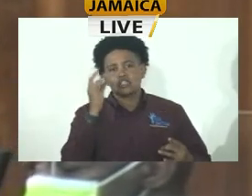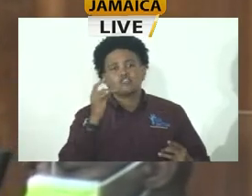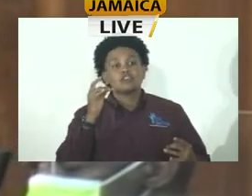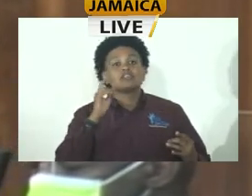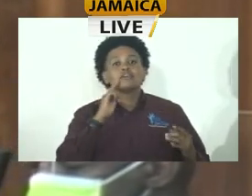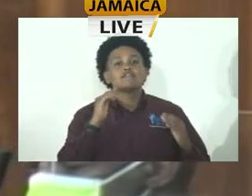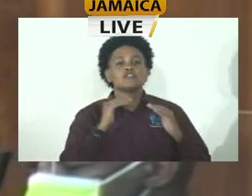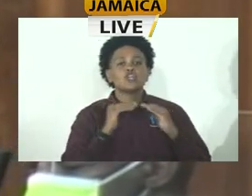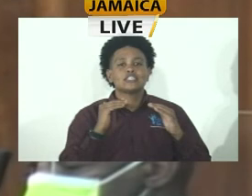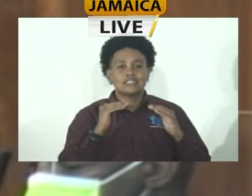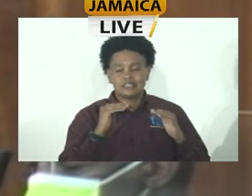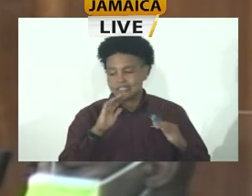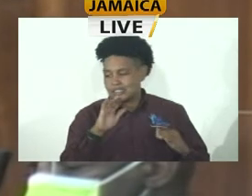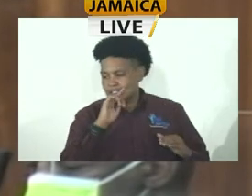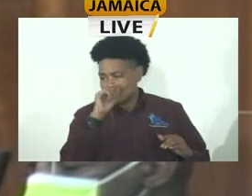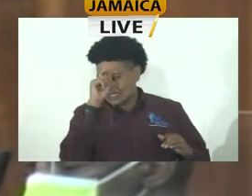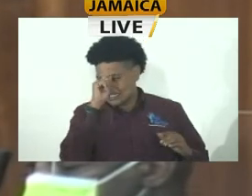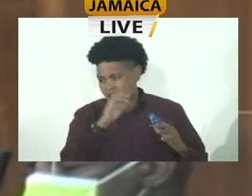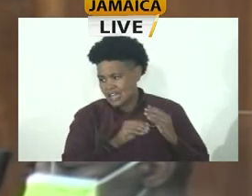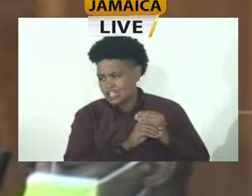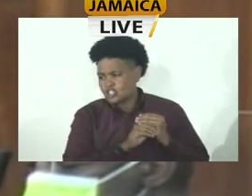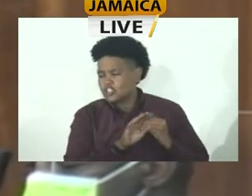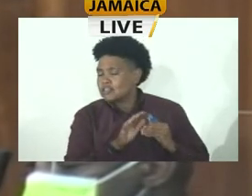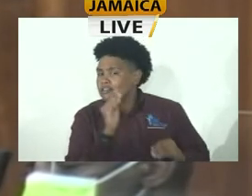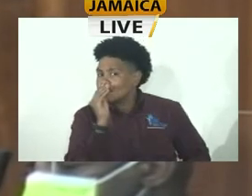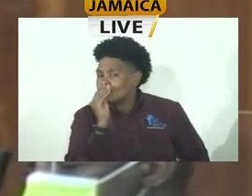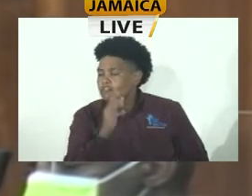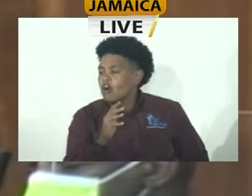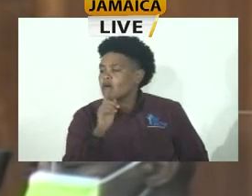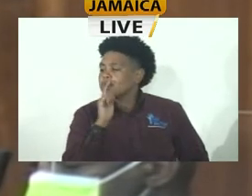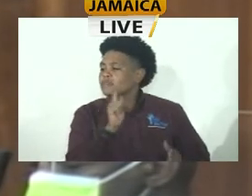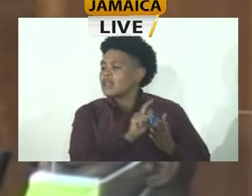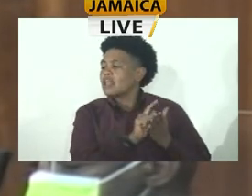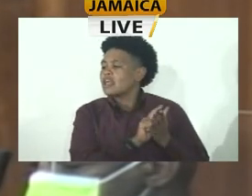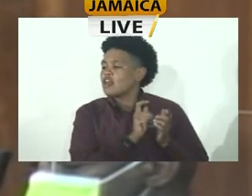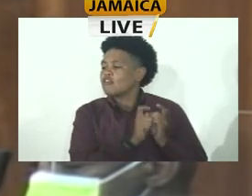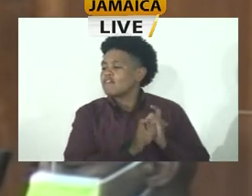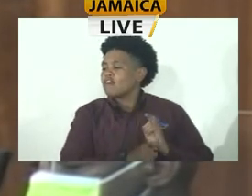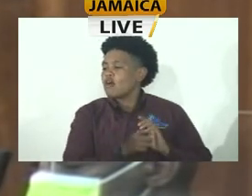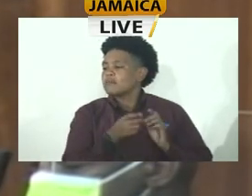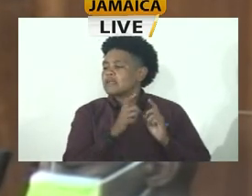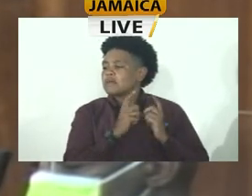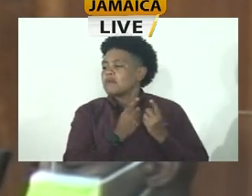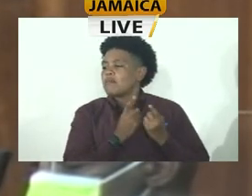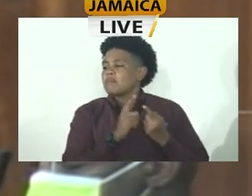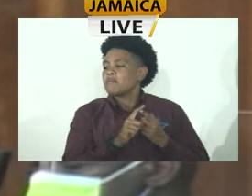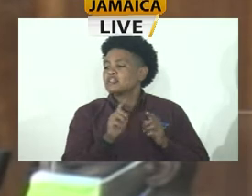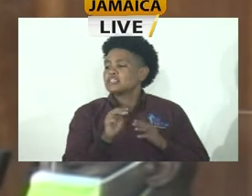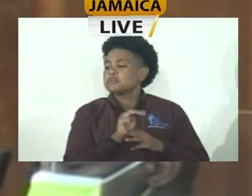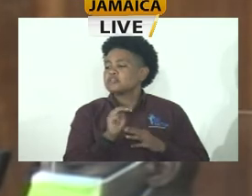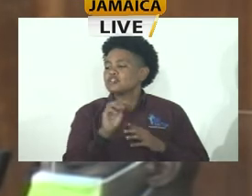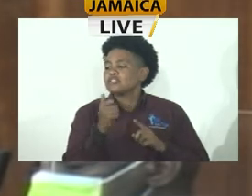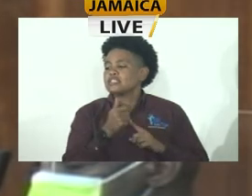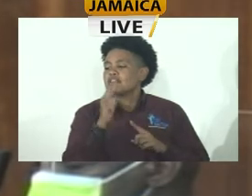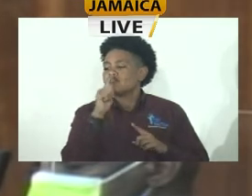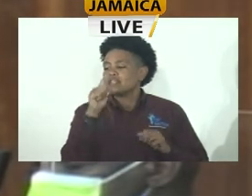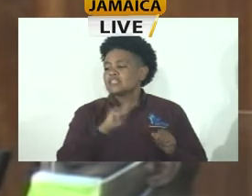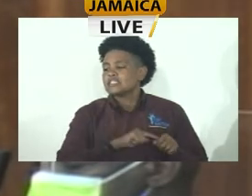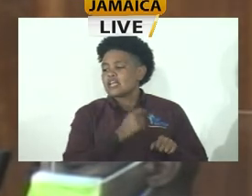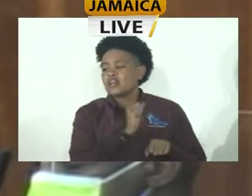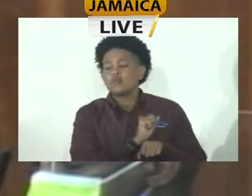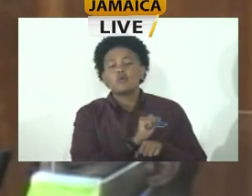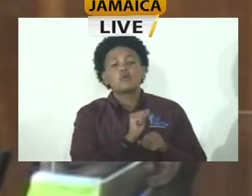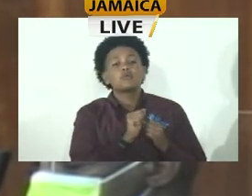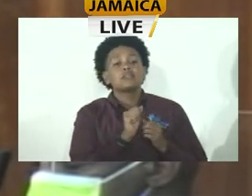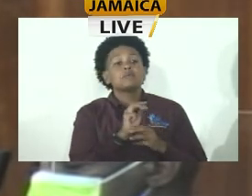justice additionally madam speaker the legal reform department of the ministry has started working with the ministers